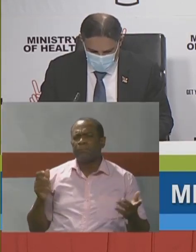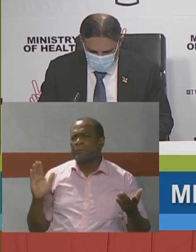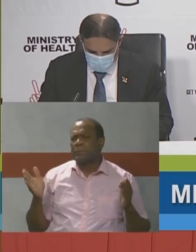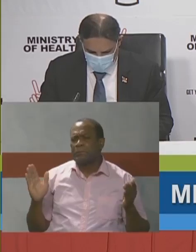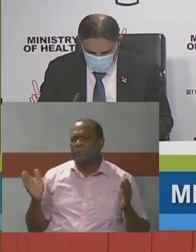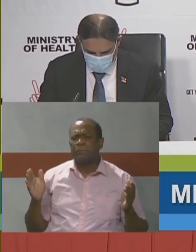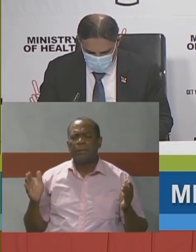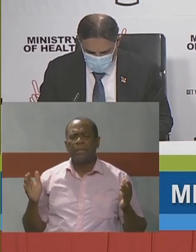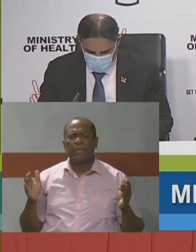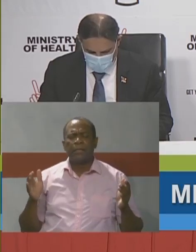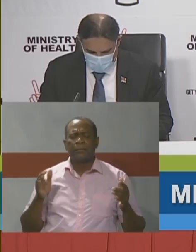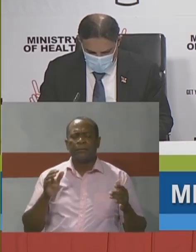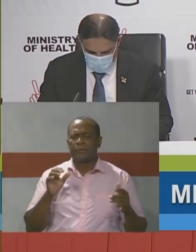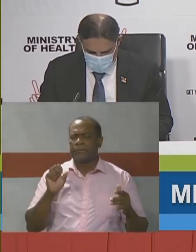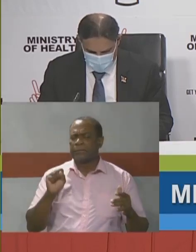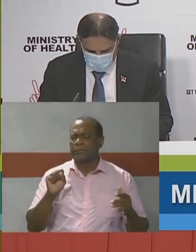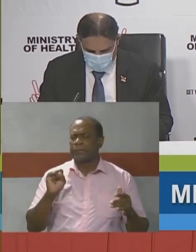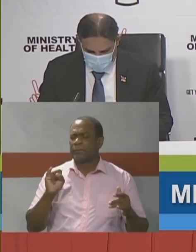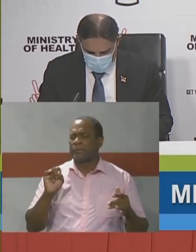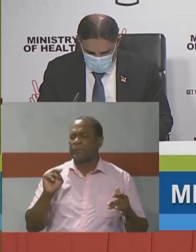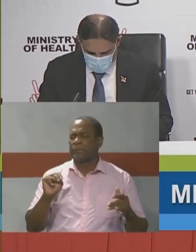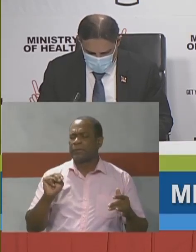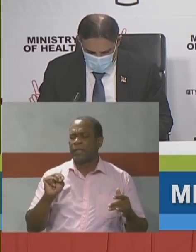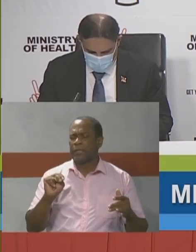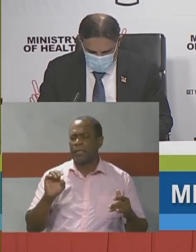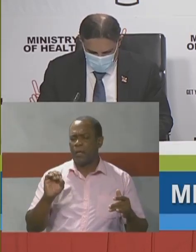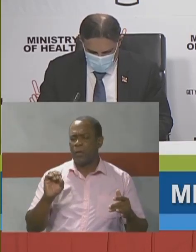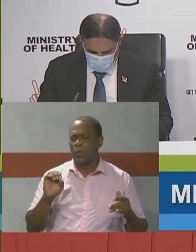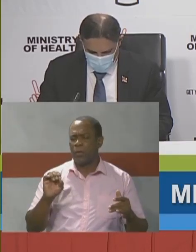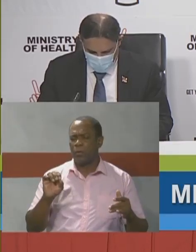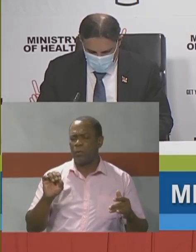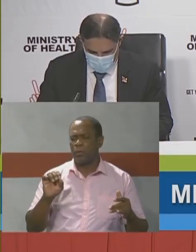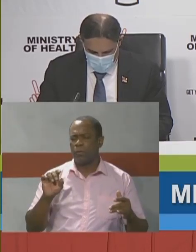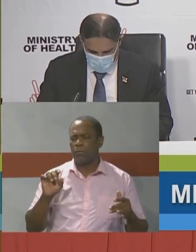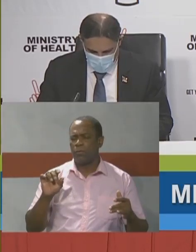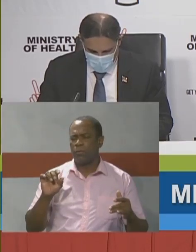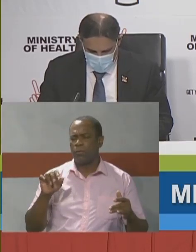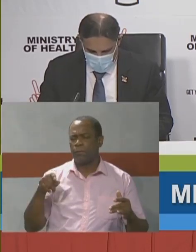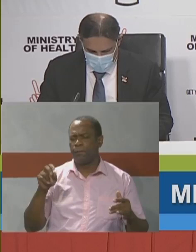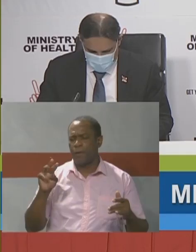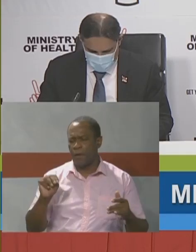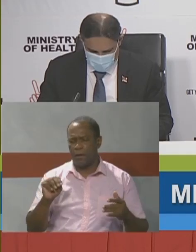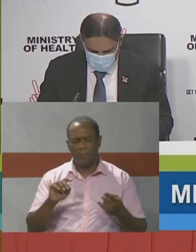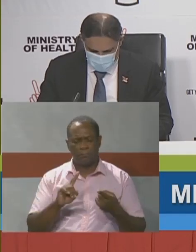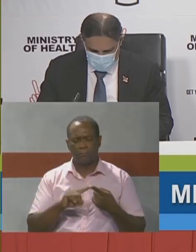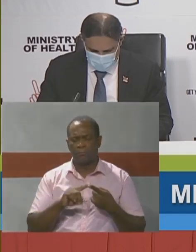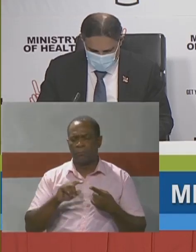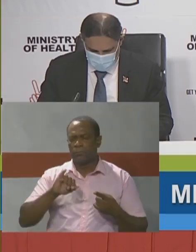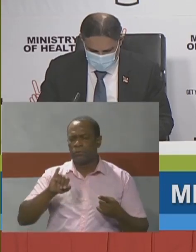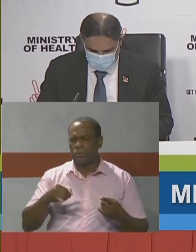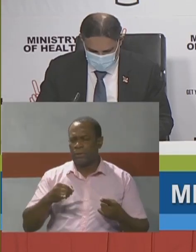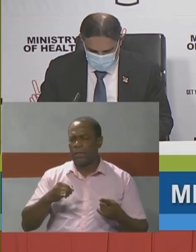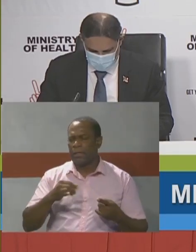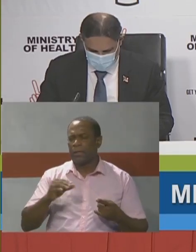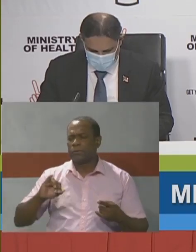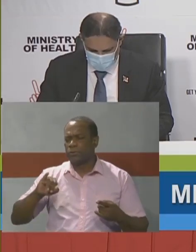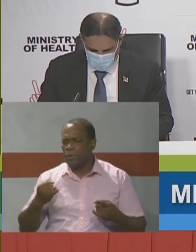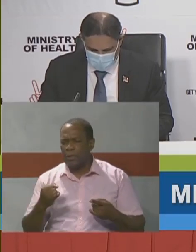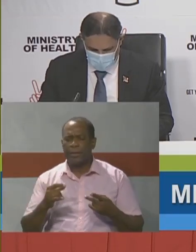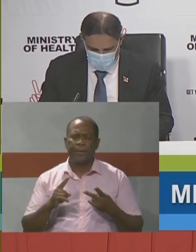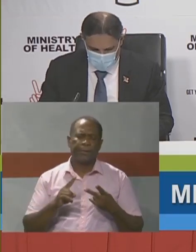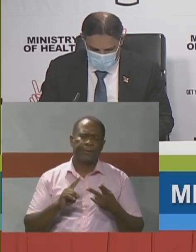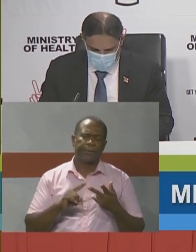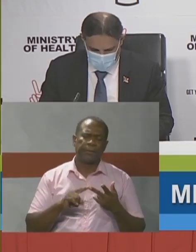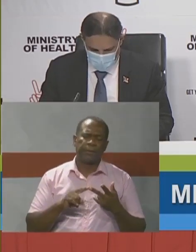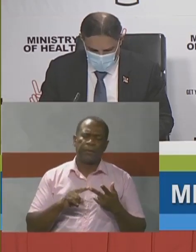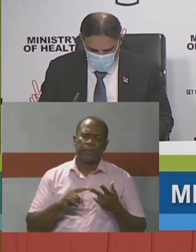J&J, etc. Can you get that? Thank you. So the CMO is looking to that, but prior,